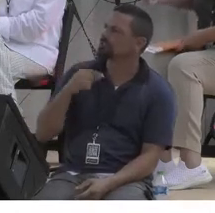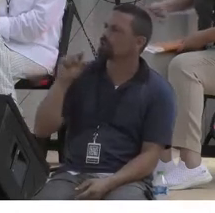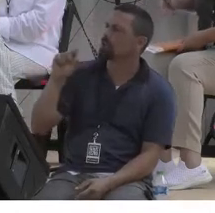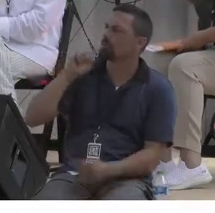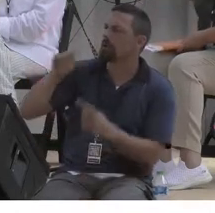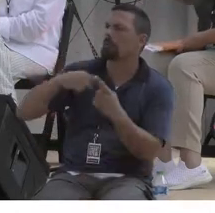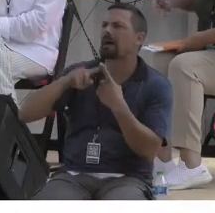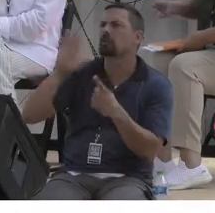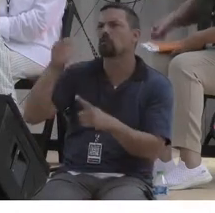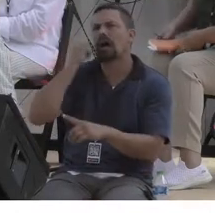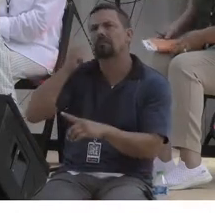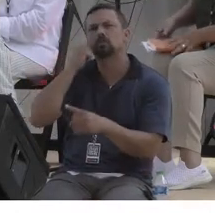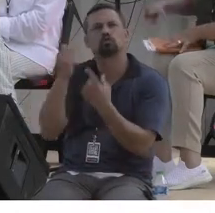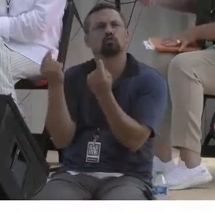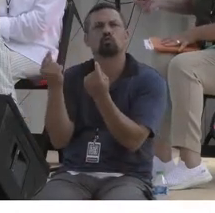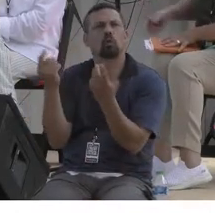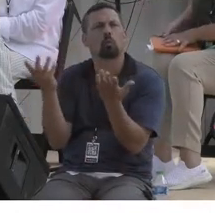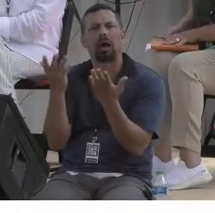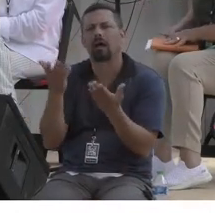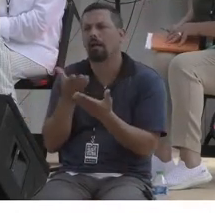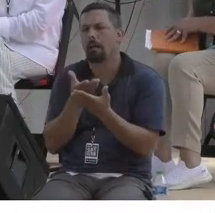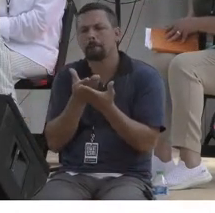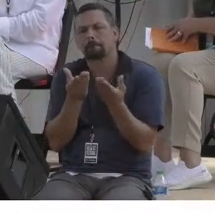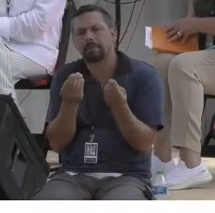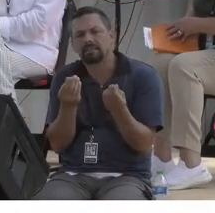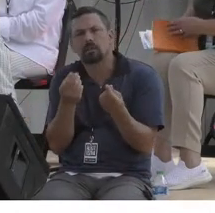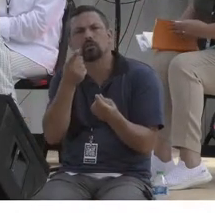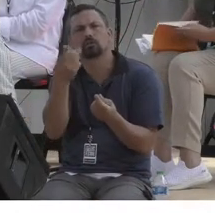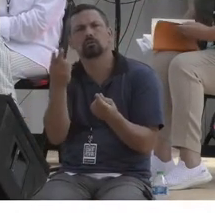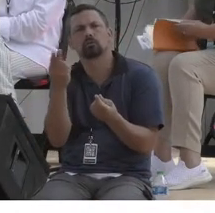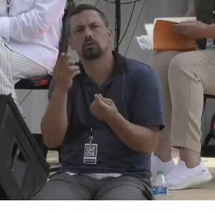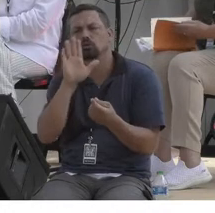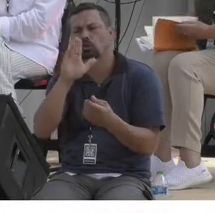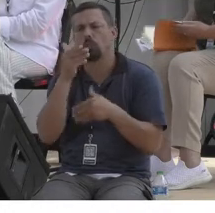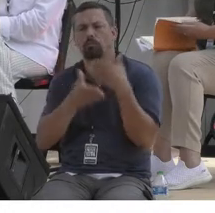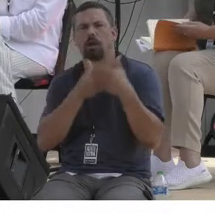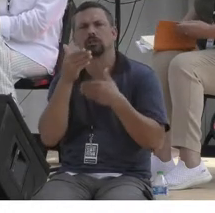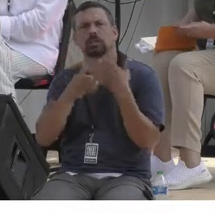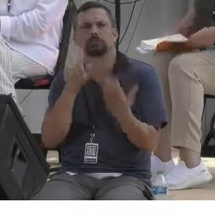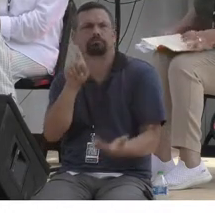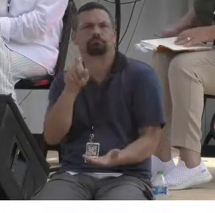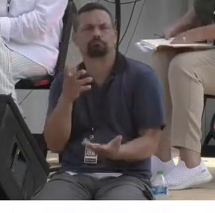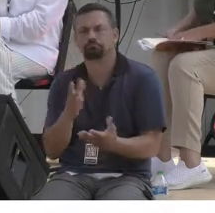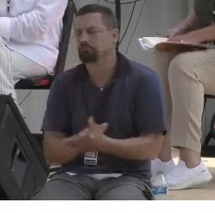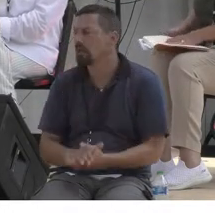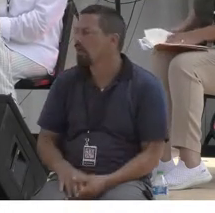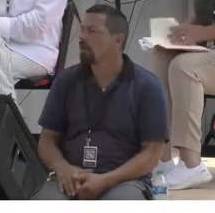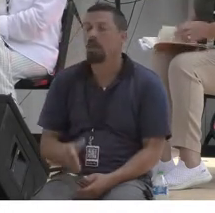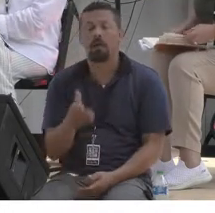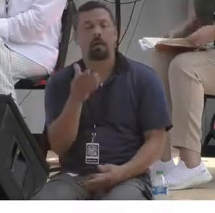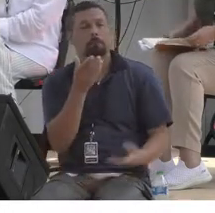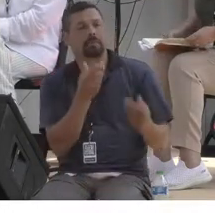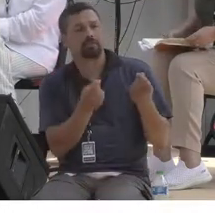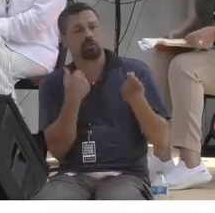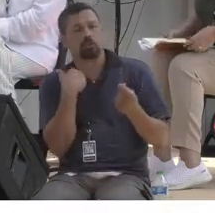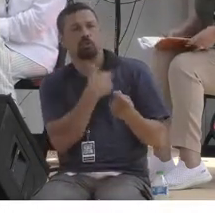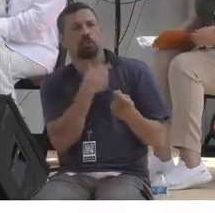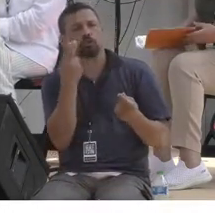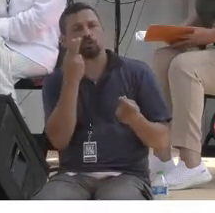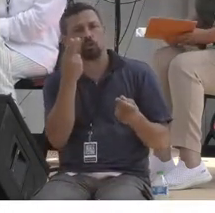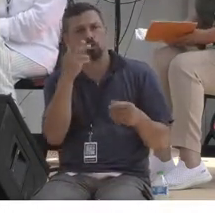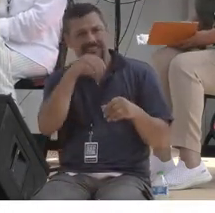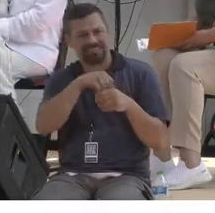daily routine. Tell us about the materials that you use, your process. Okay, so the materials we use is in the